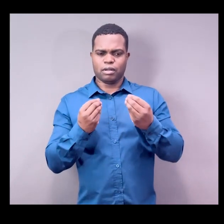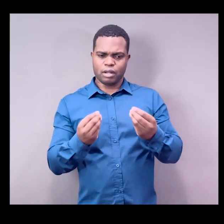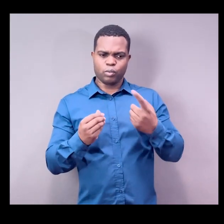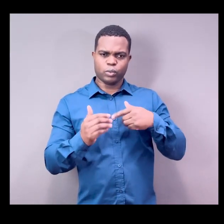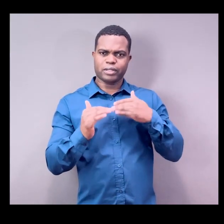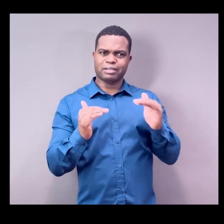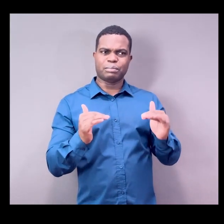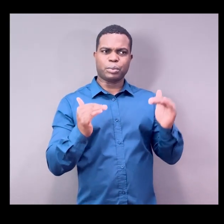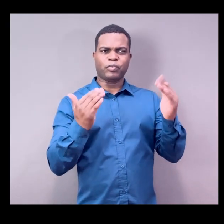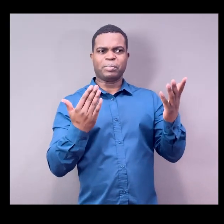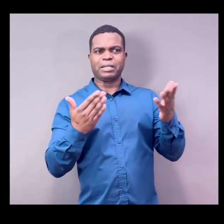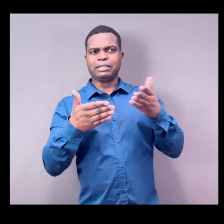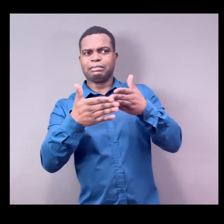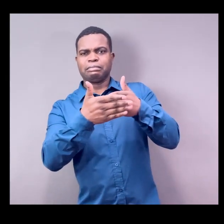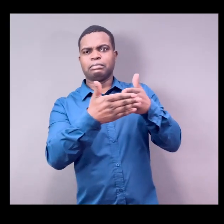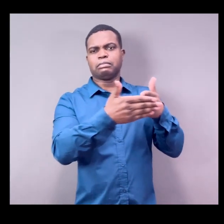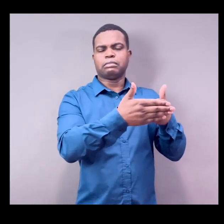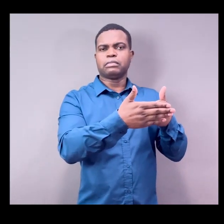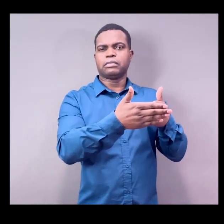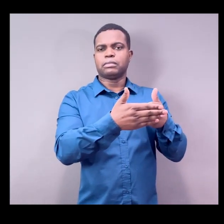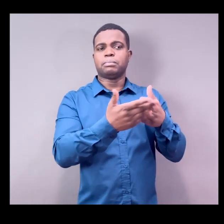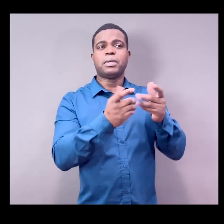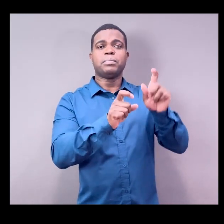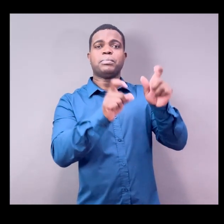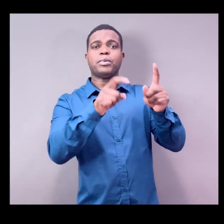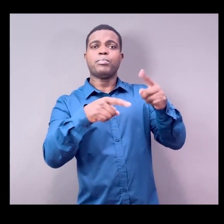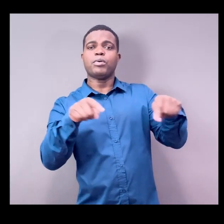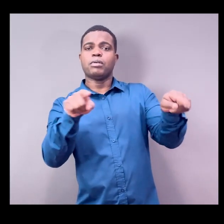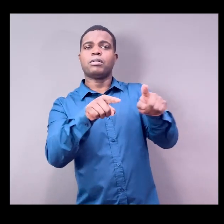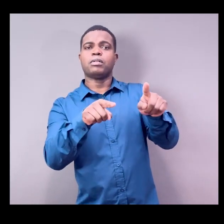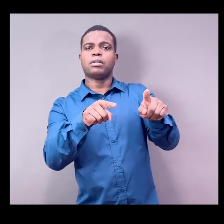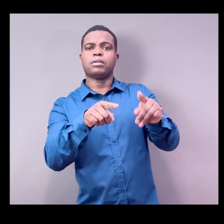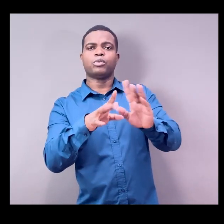talk to uh, people